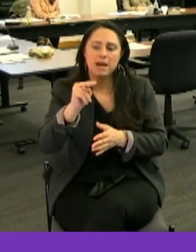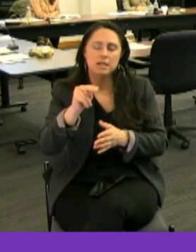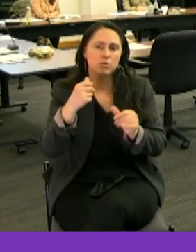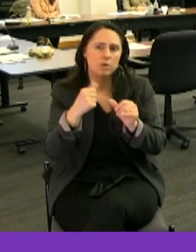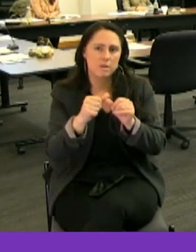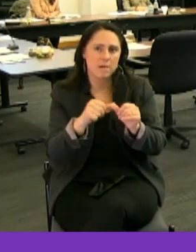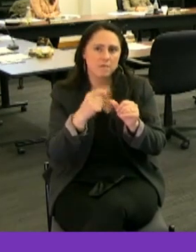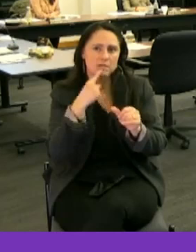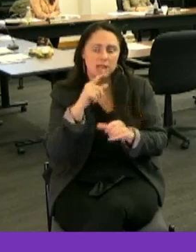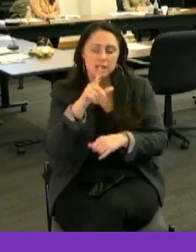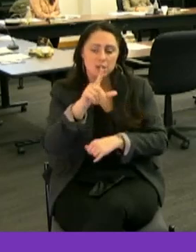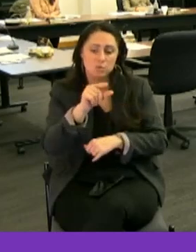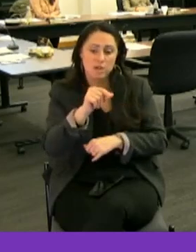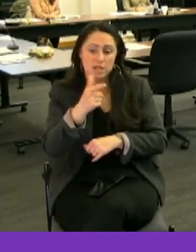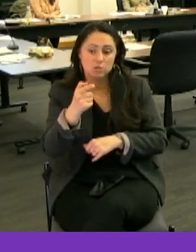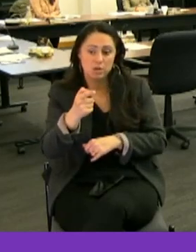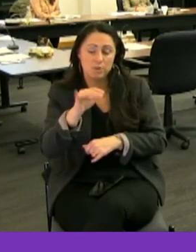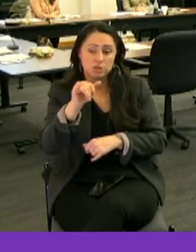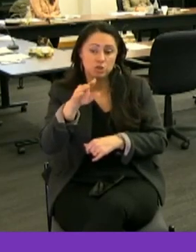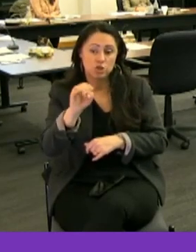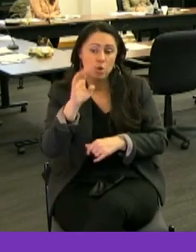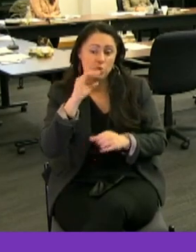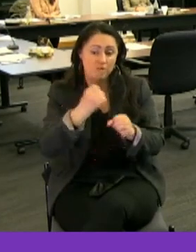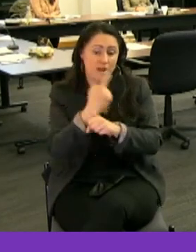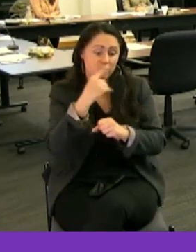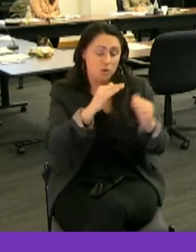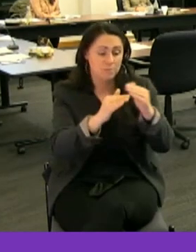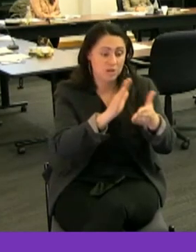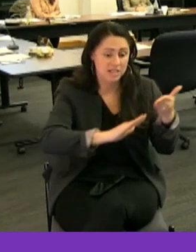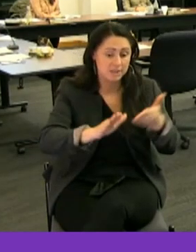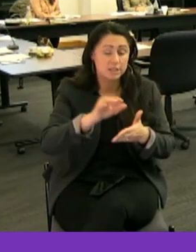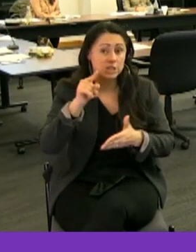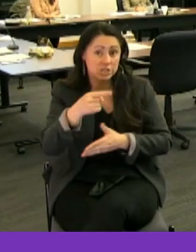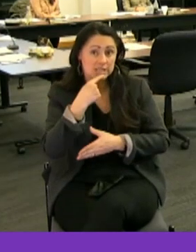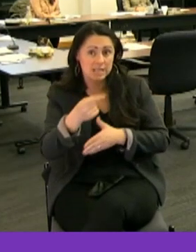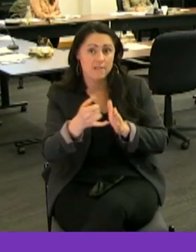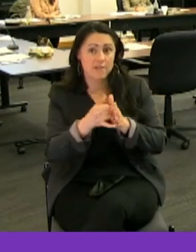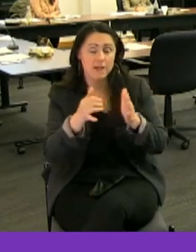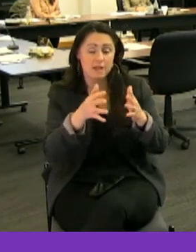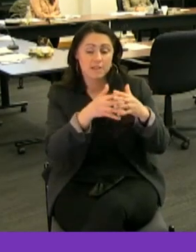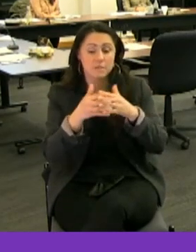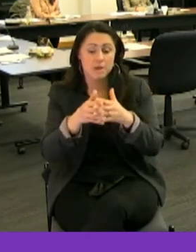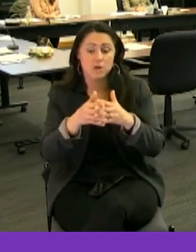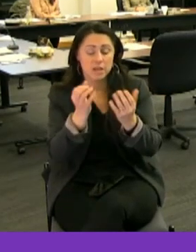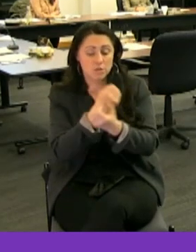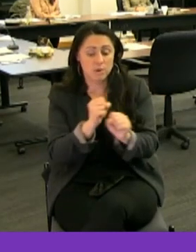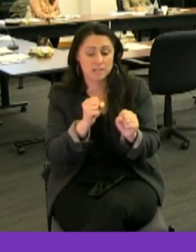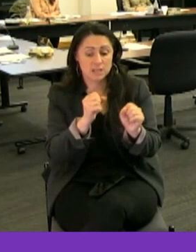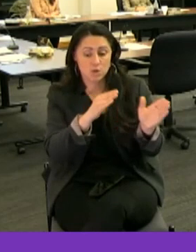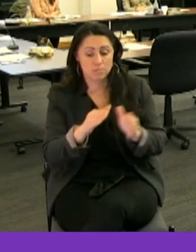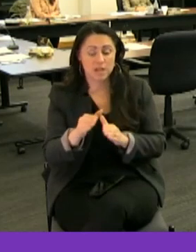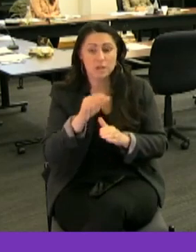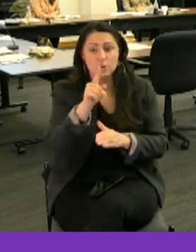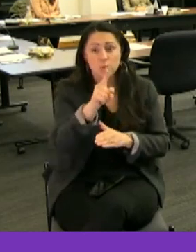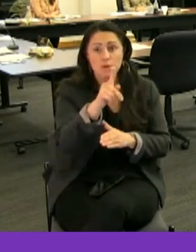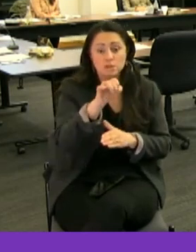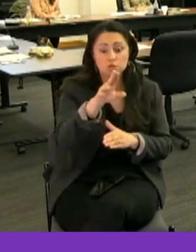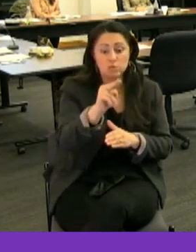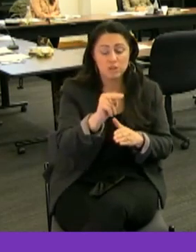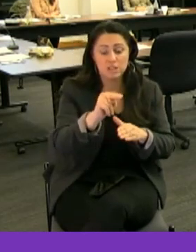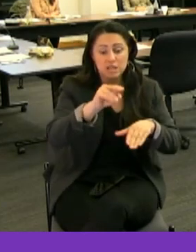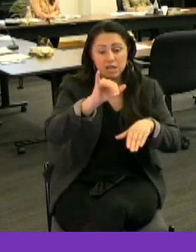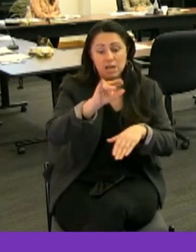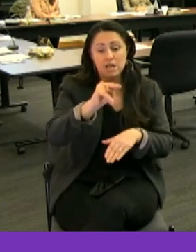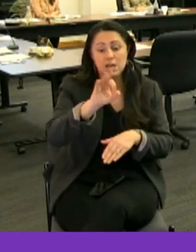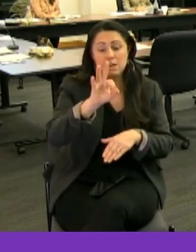in 2021 that Joe was going to fight for community colleges. She noted that the American Rescue Plan and the $1 trillion infrastructure bill signed